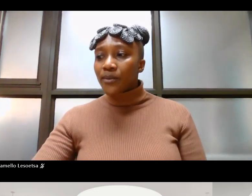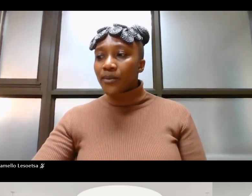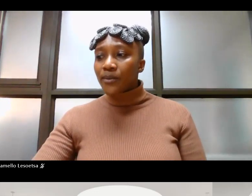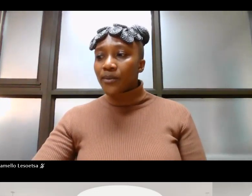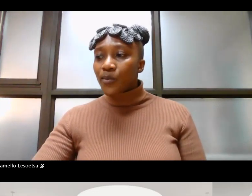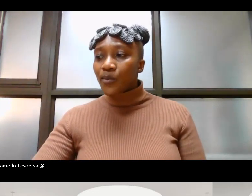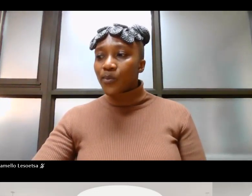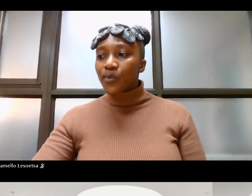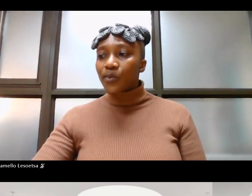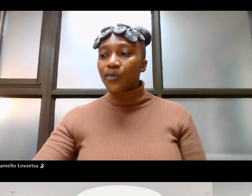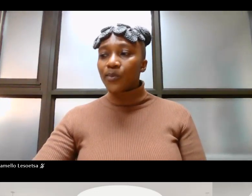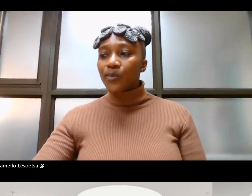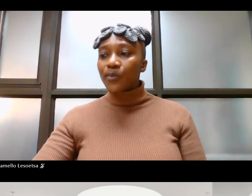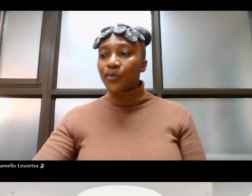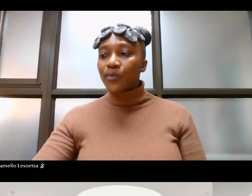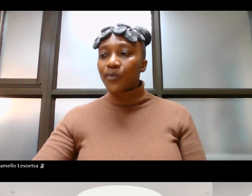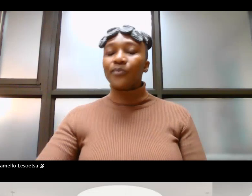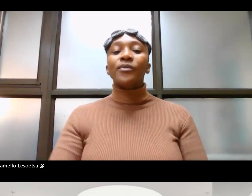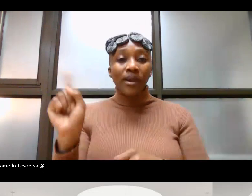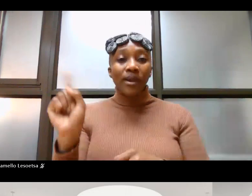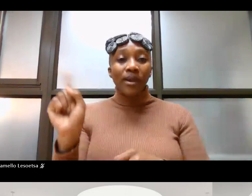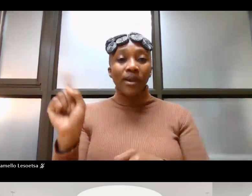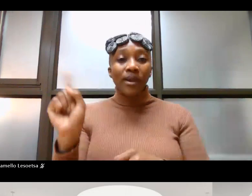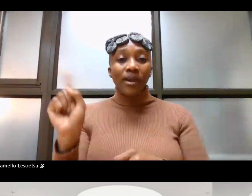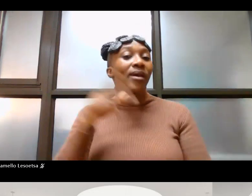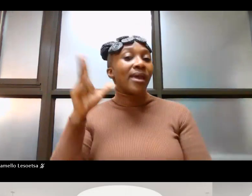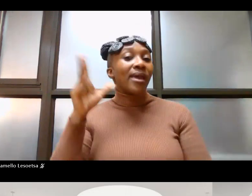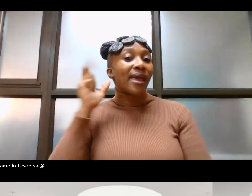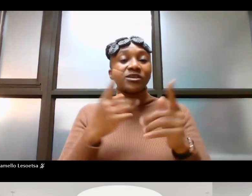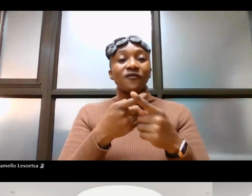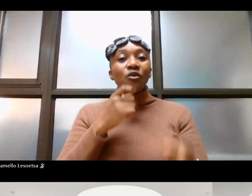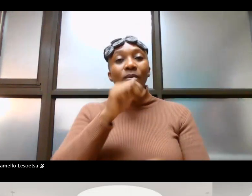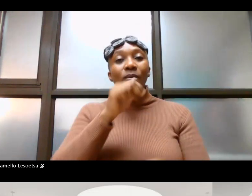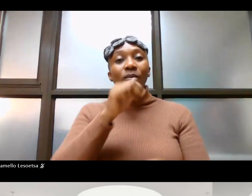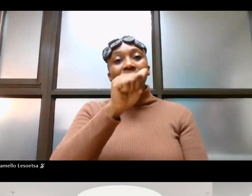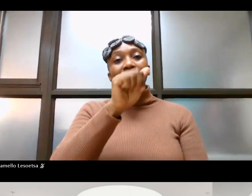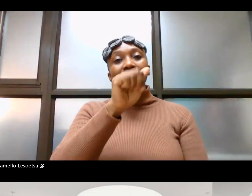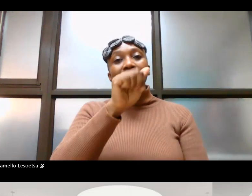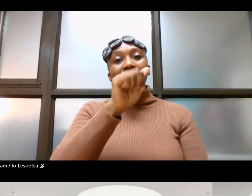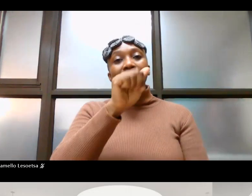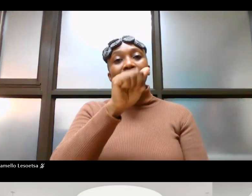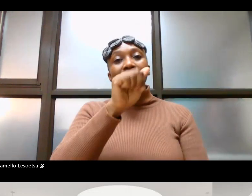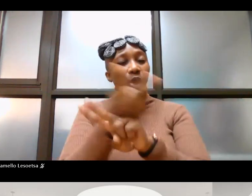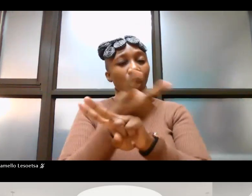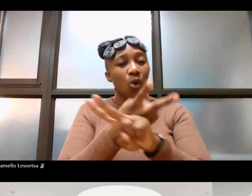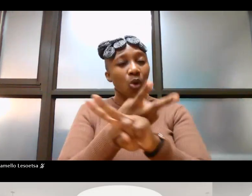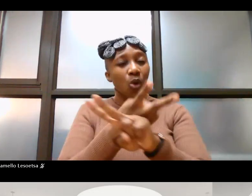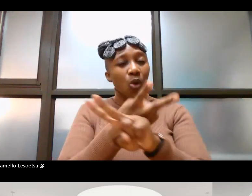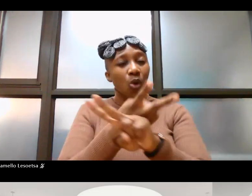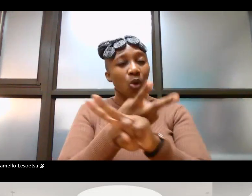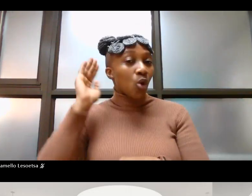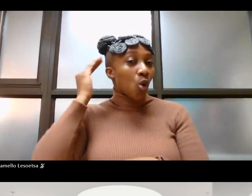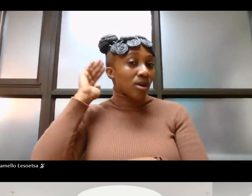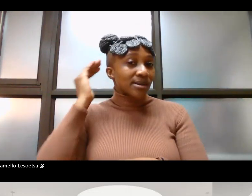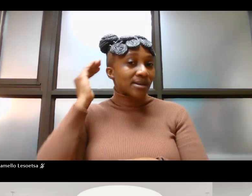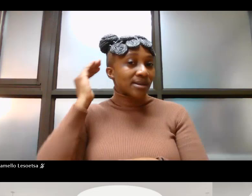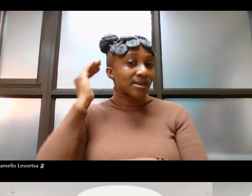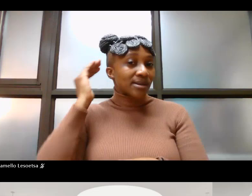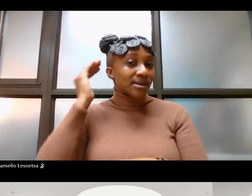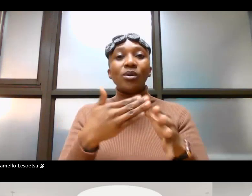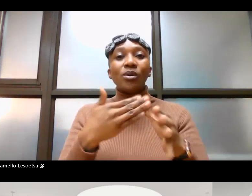that because there were other ways of views of disability from the African context